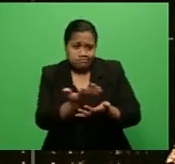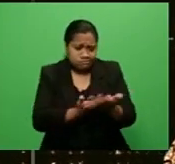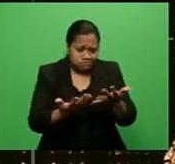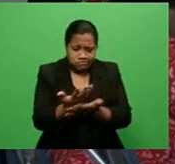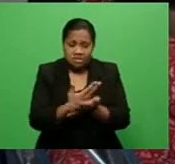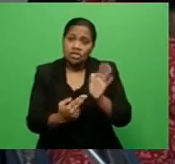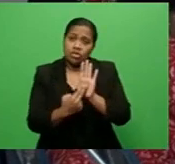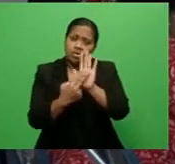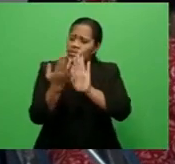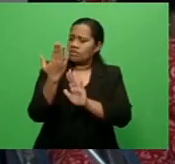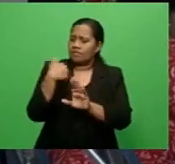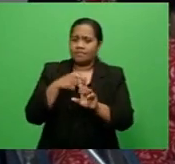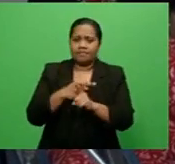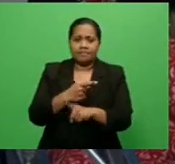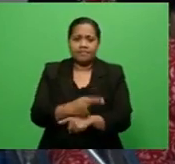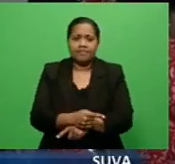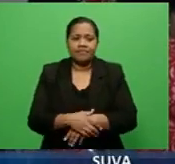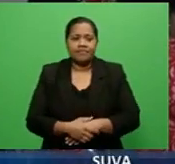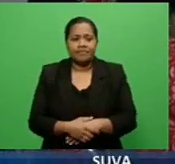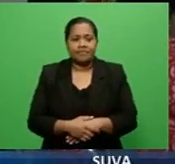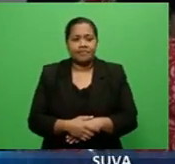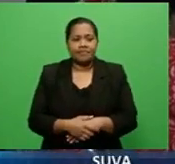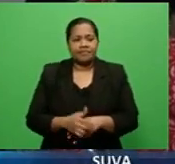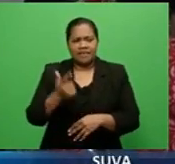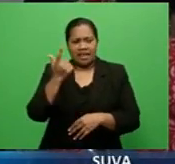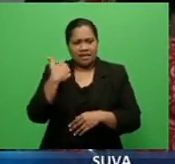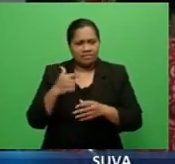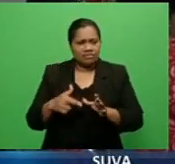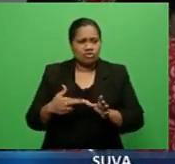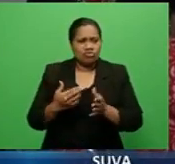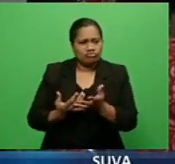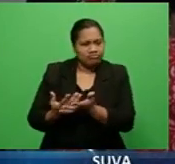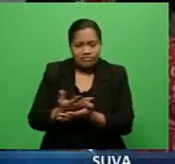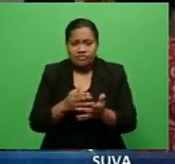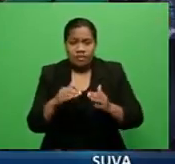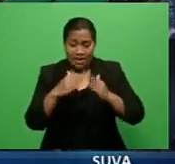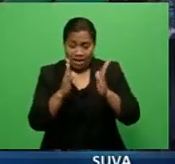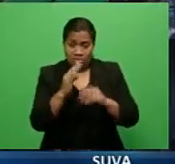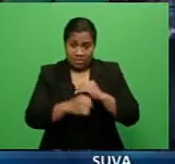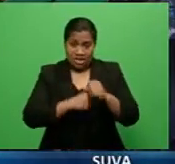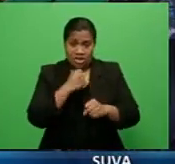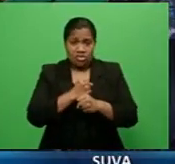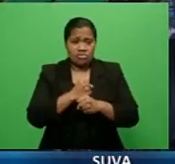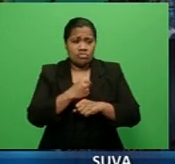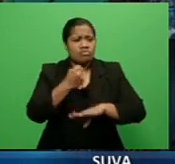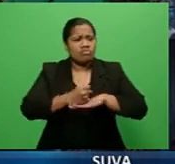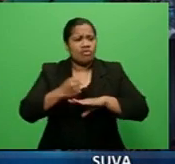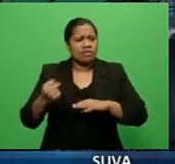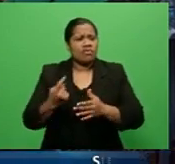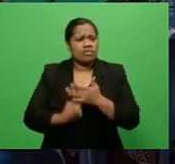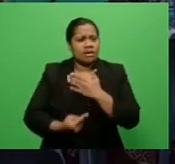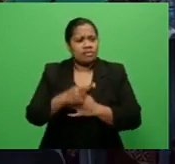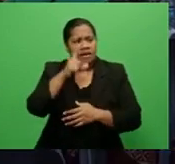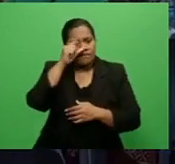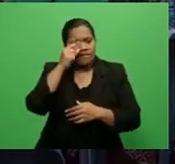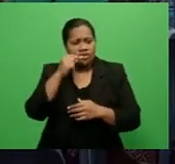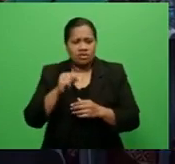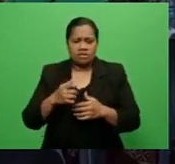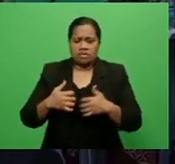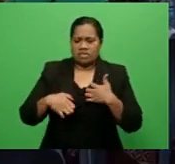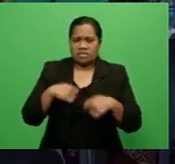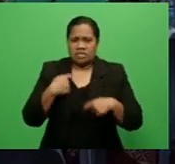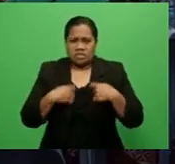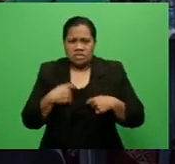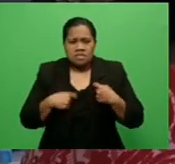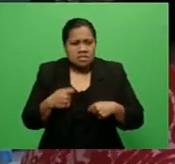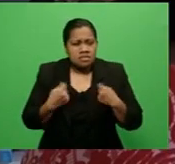week. The lack of correspondence from Housing Authority staff have left Fijians frustrated and in the dark